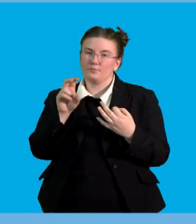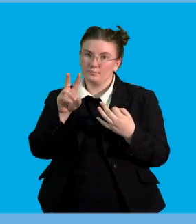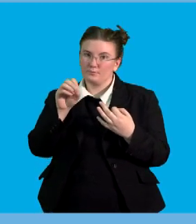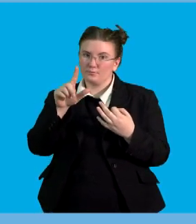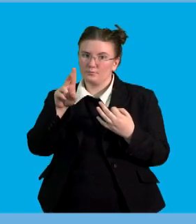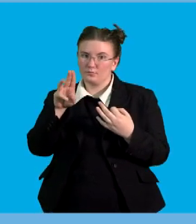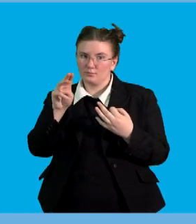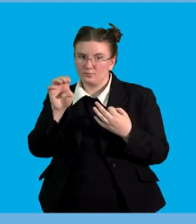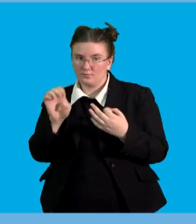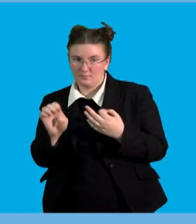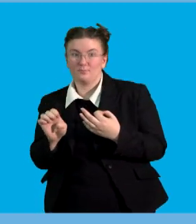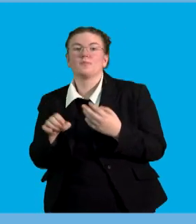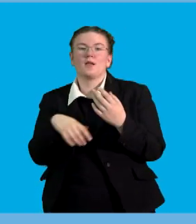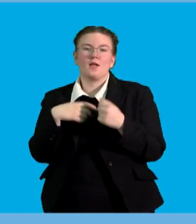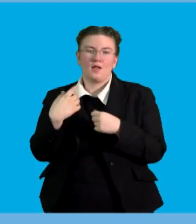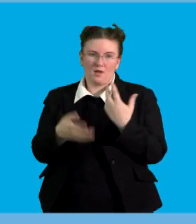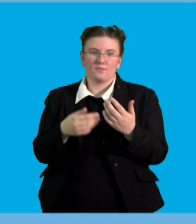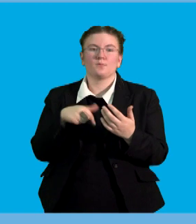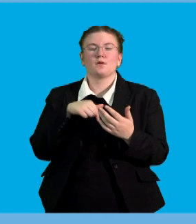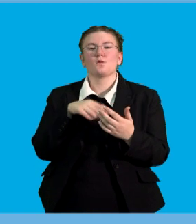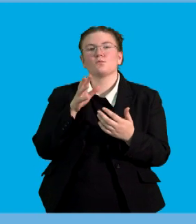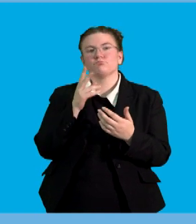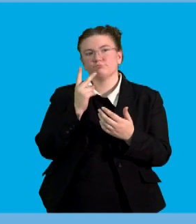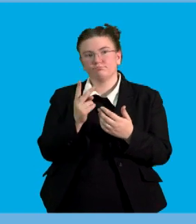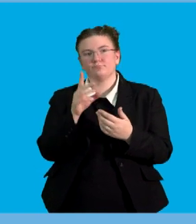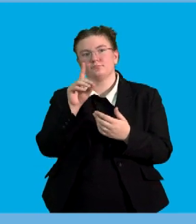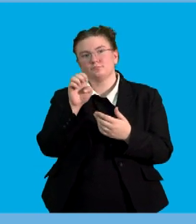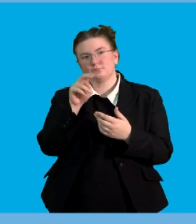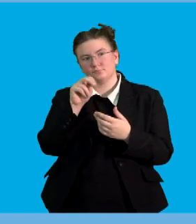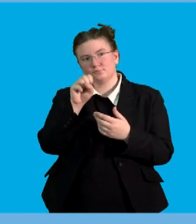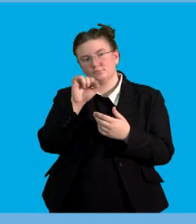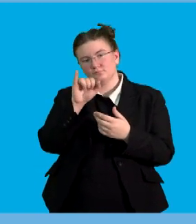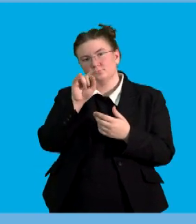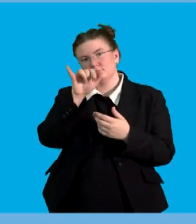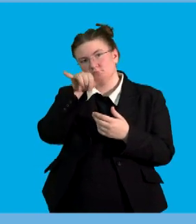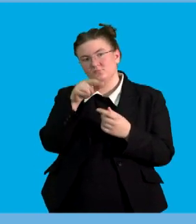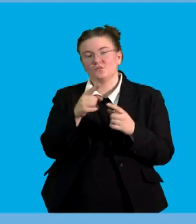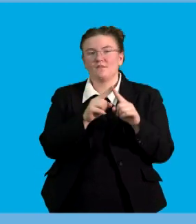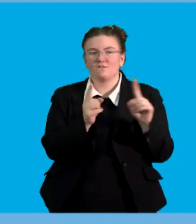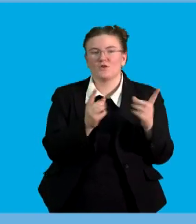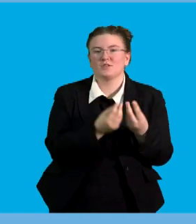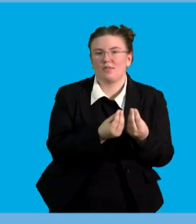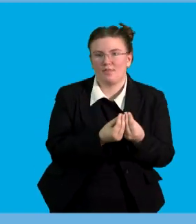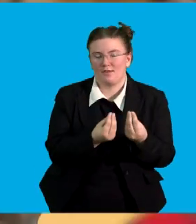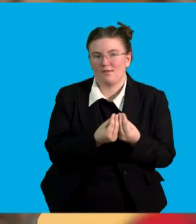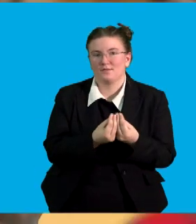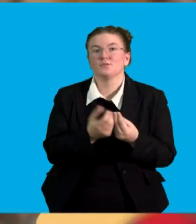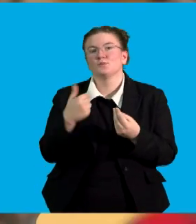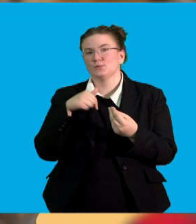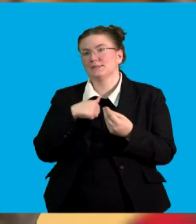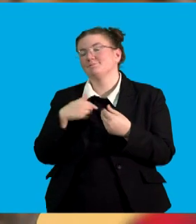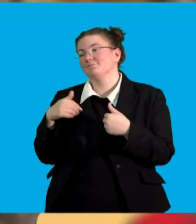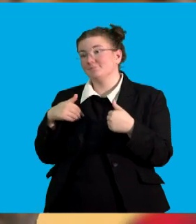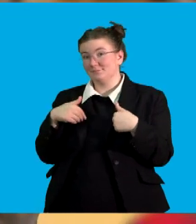of different materials. So our big idea, our main idea is to be looking at the density, the mass and the volume. So we're going to